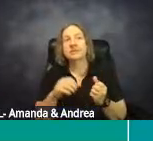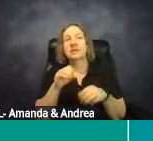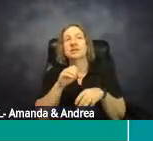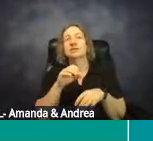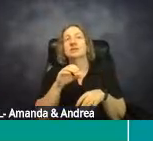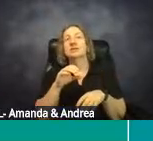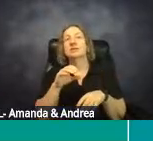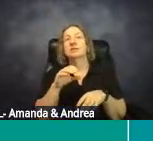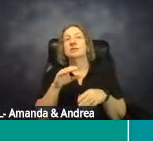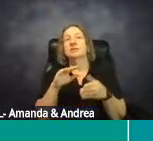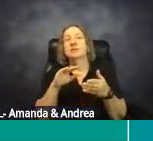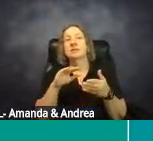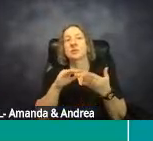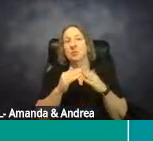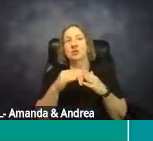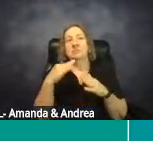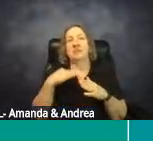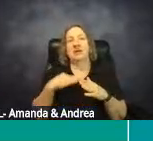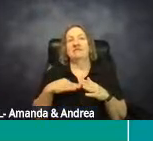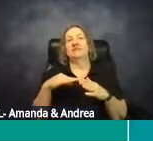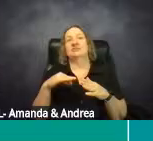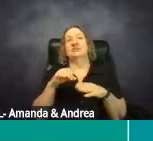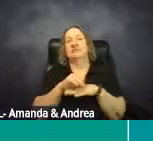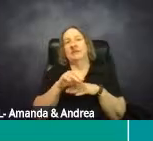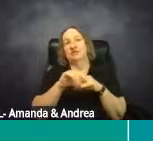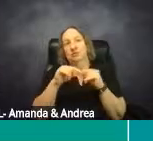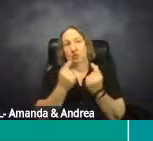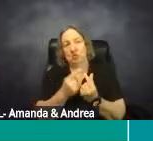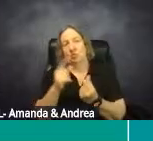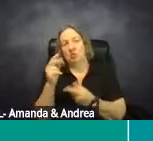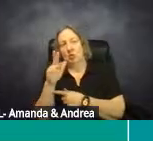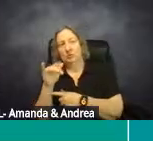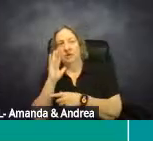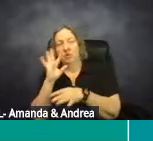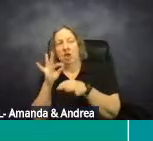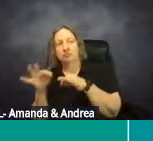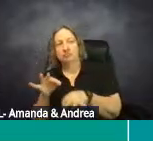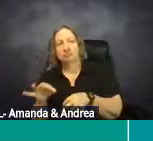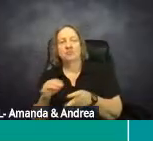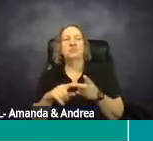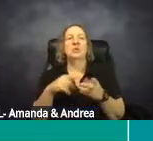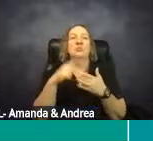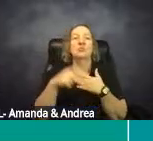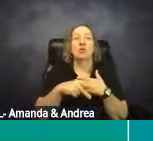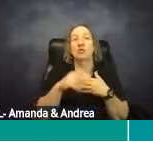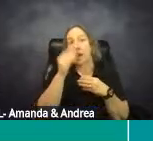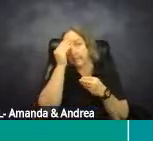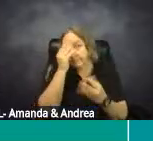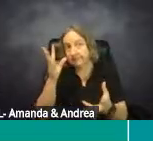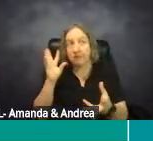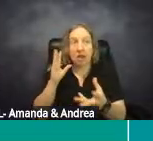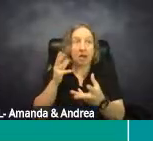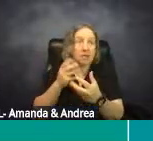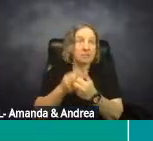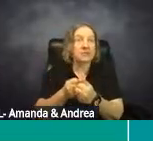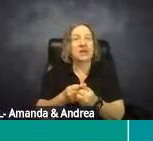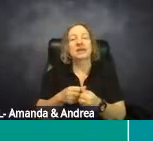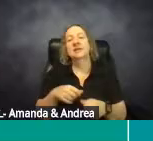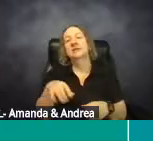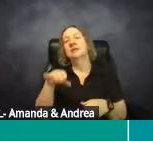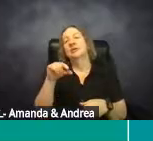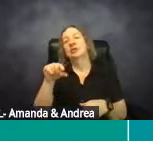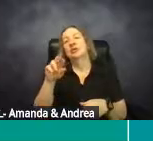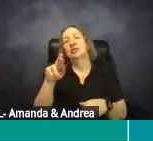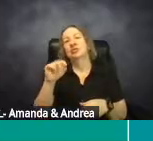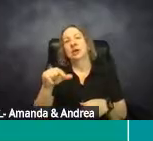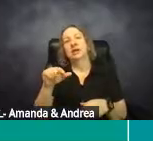by Lucy, a program update. Our program administrator, Greg Johnson, is needing to be in multiple spaces, but we